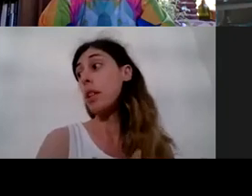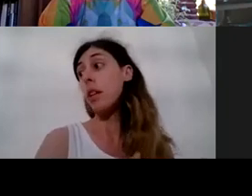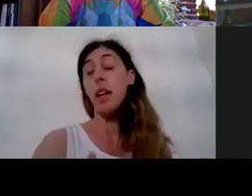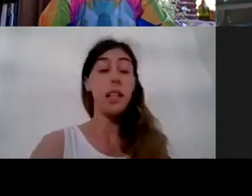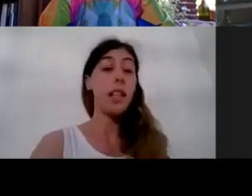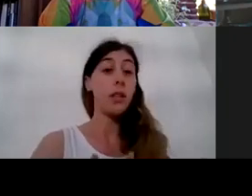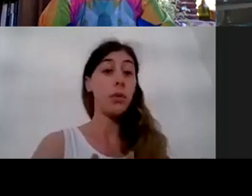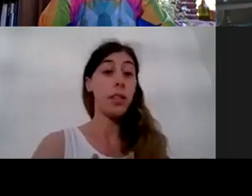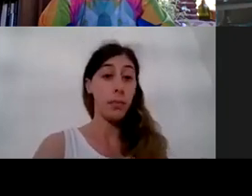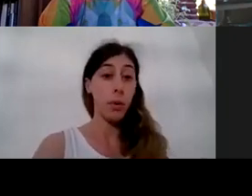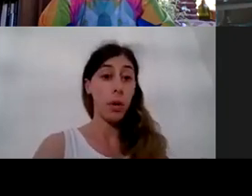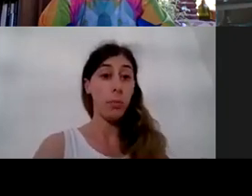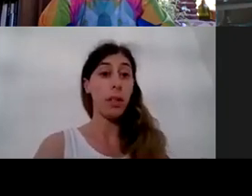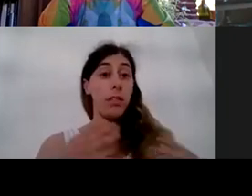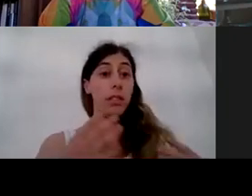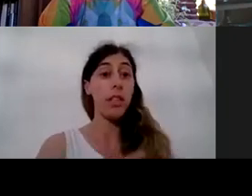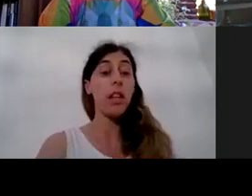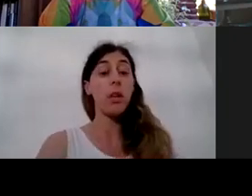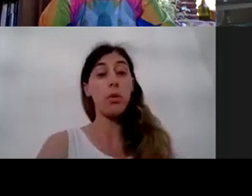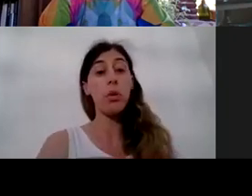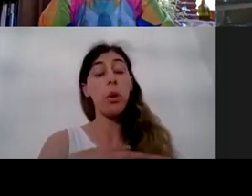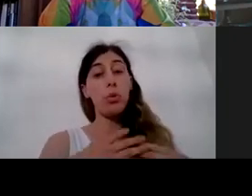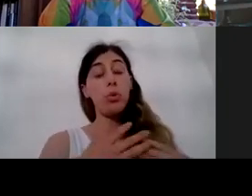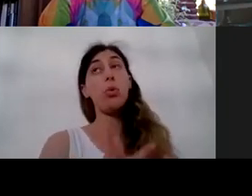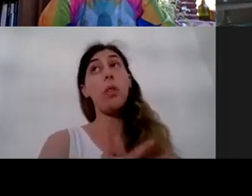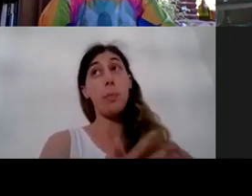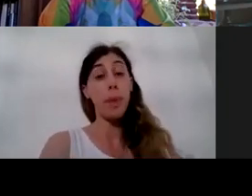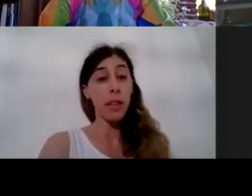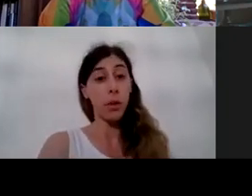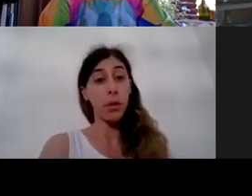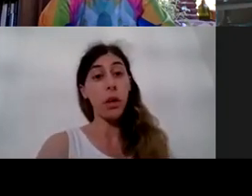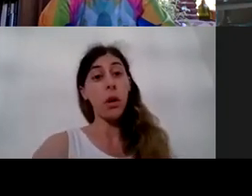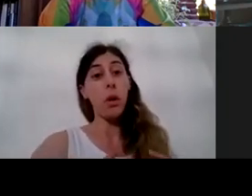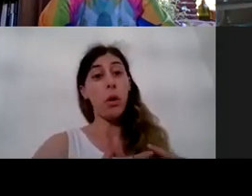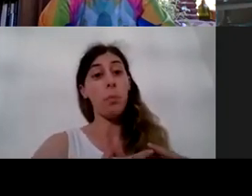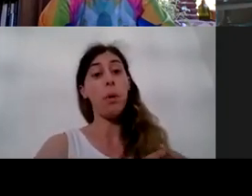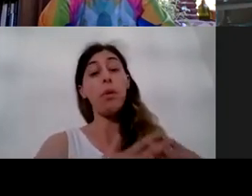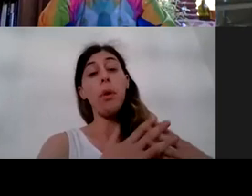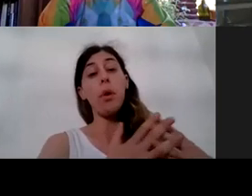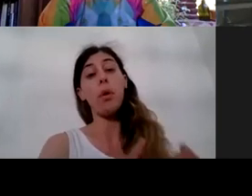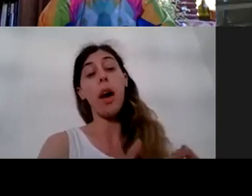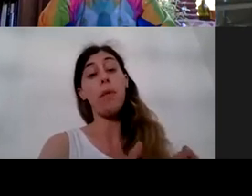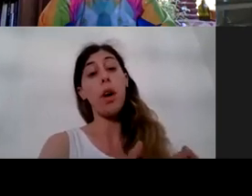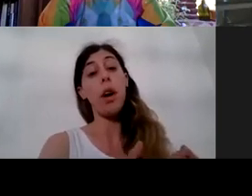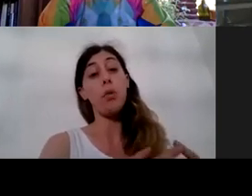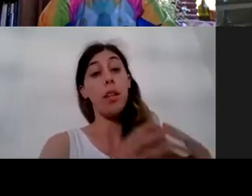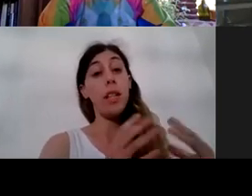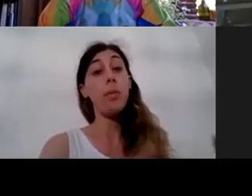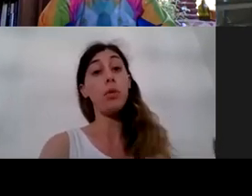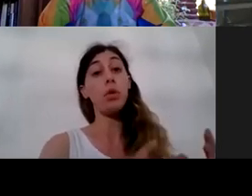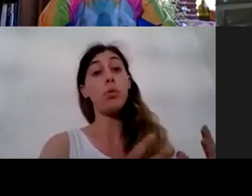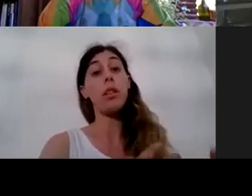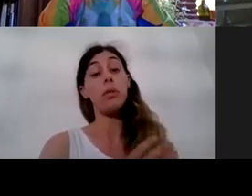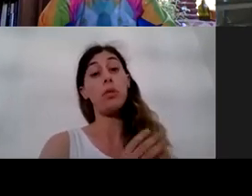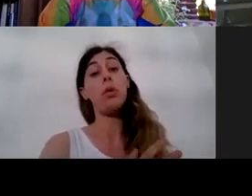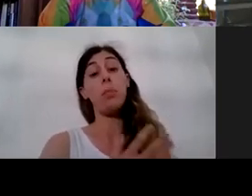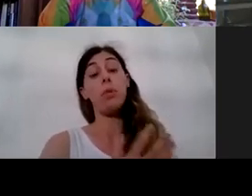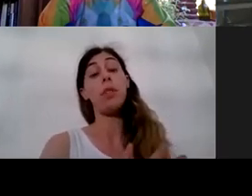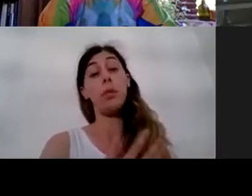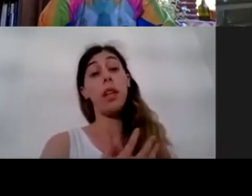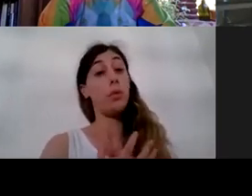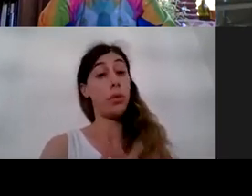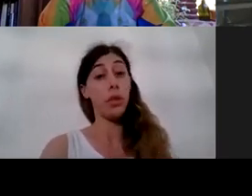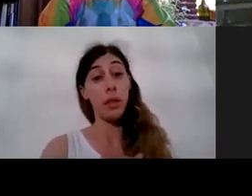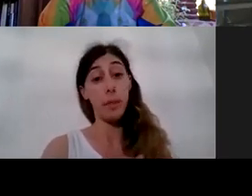or the legislation in France. When it comes to healthcare, we should say